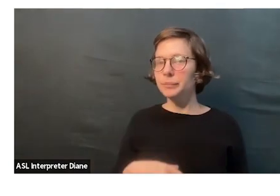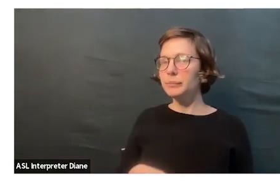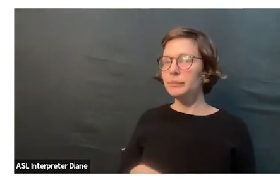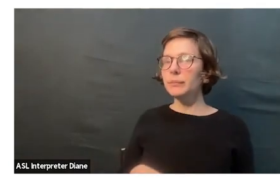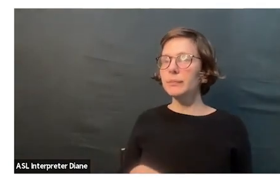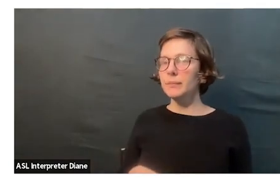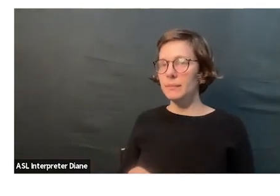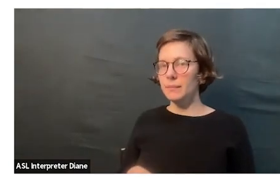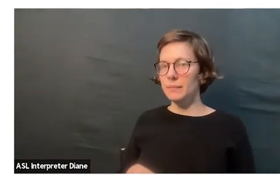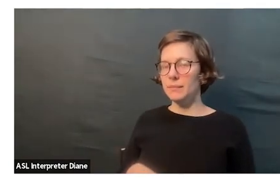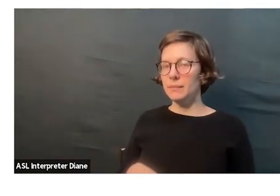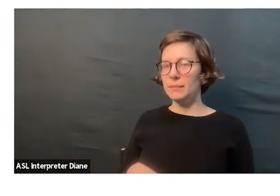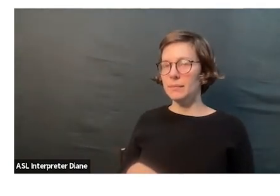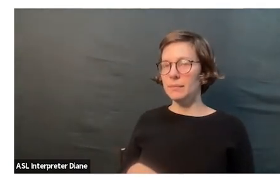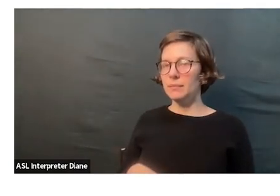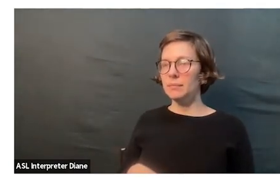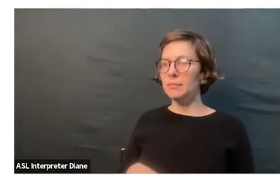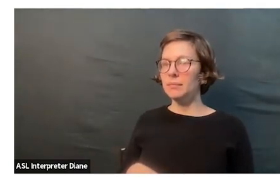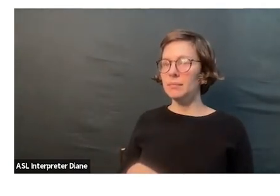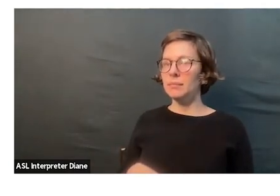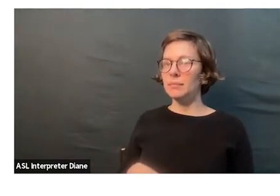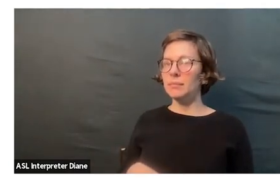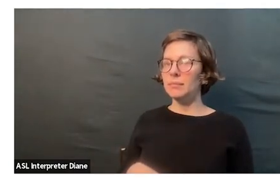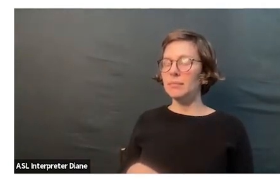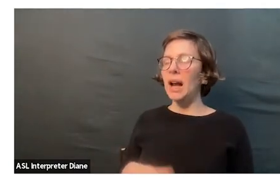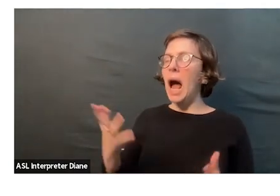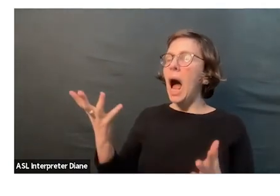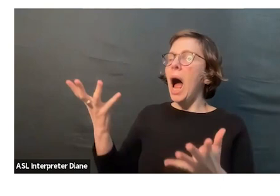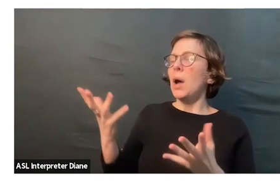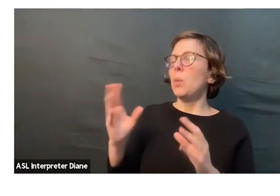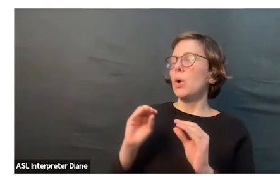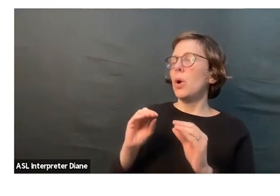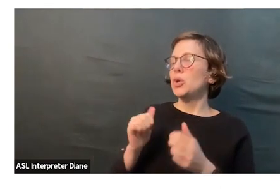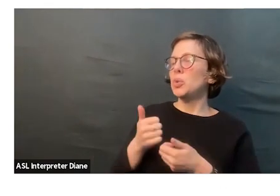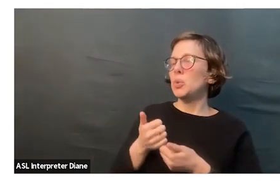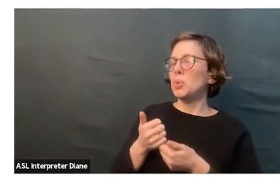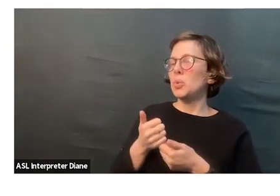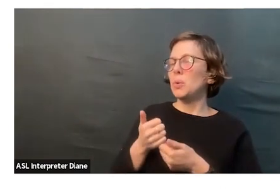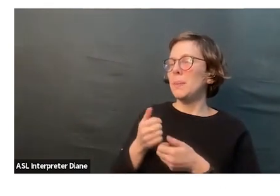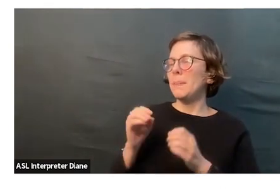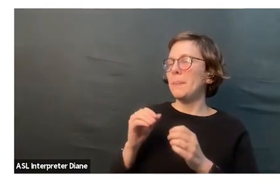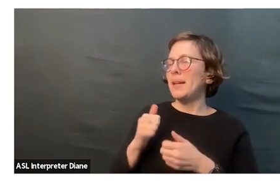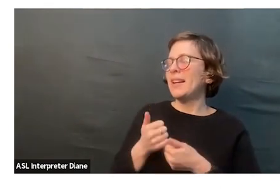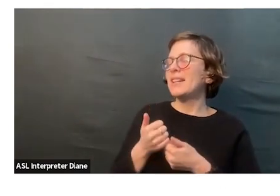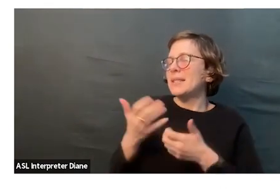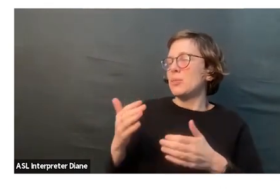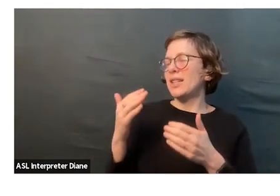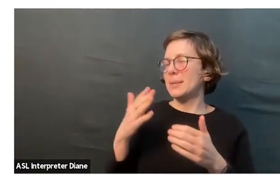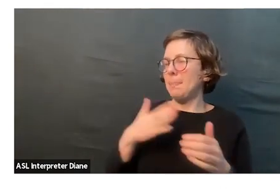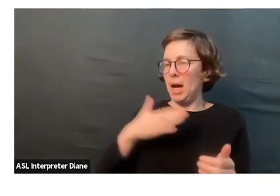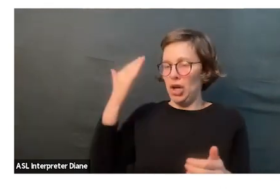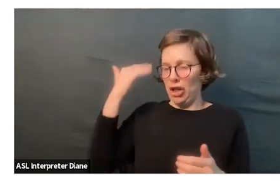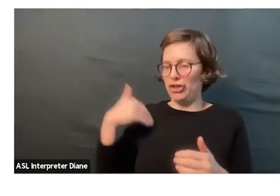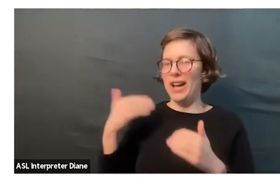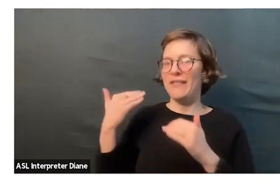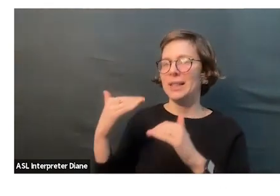history museums who built their collections by exploiting indigenous knowledge and ecological communities where specimens were taken from,